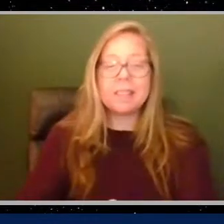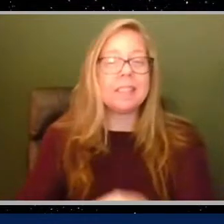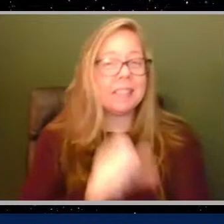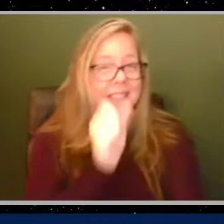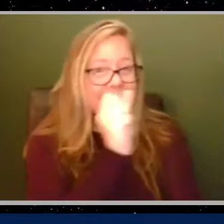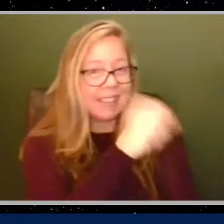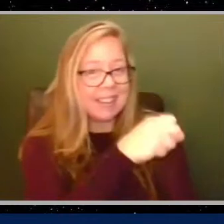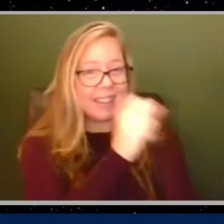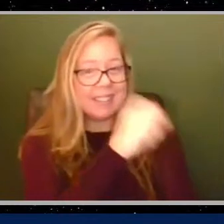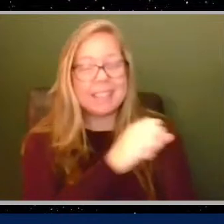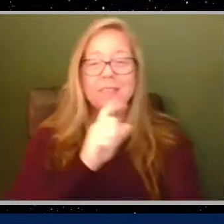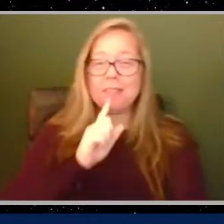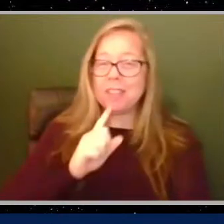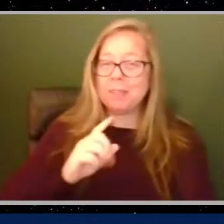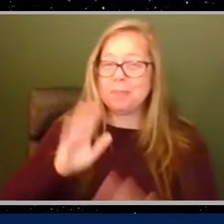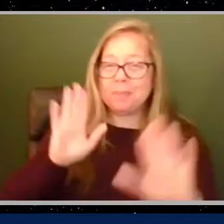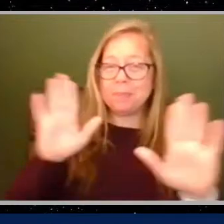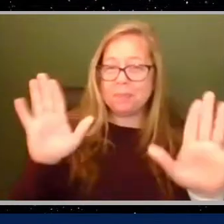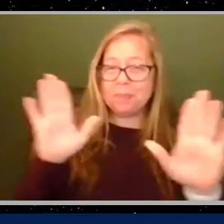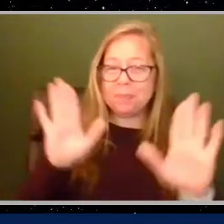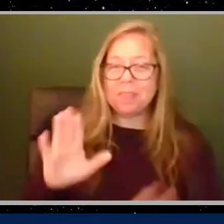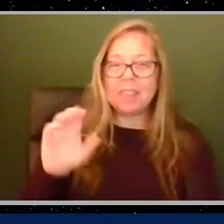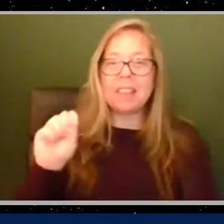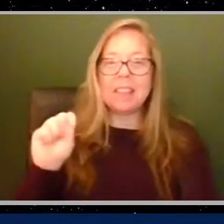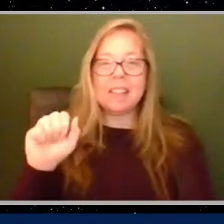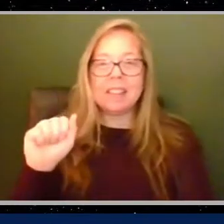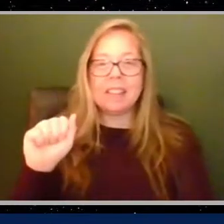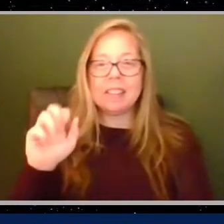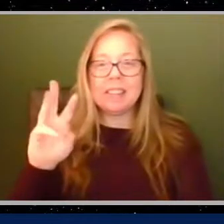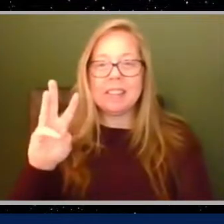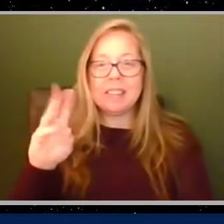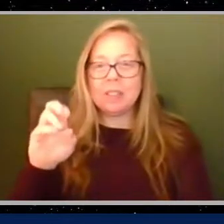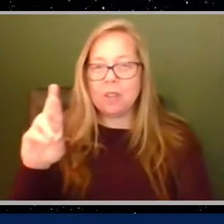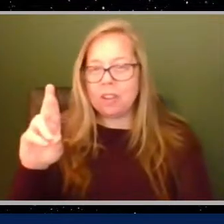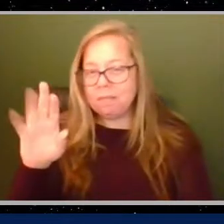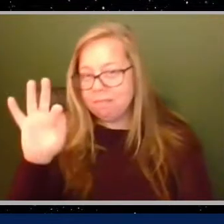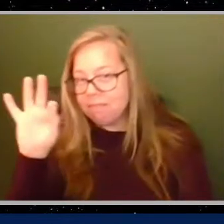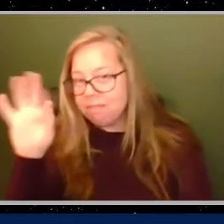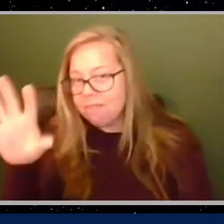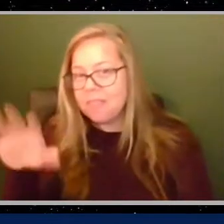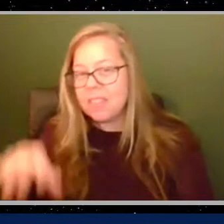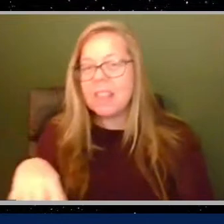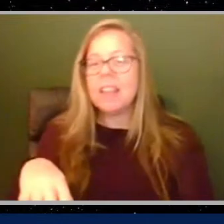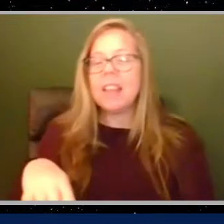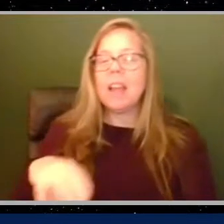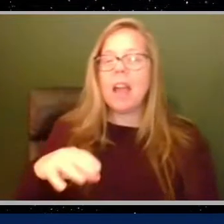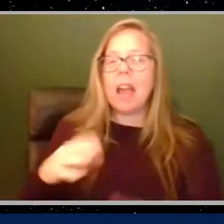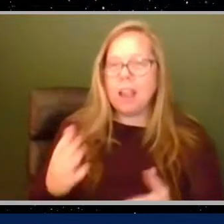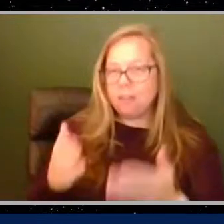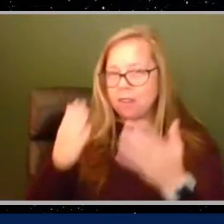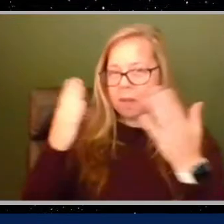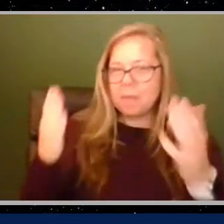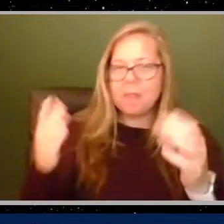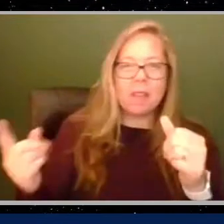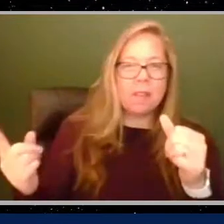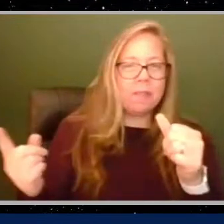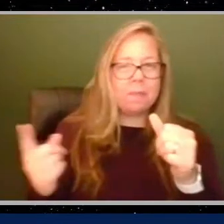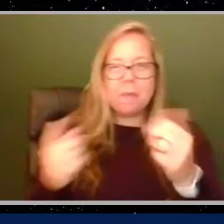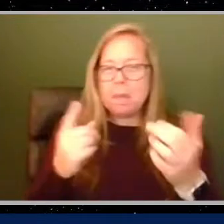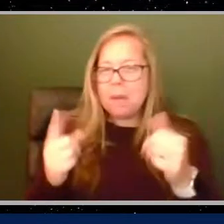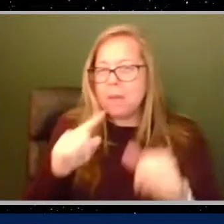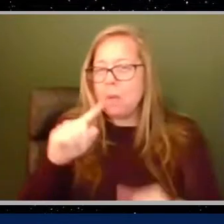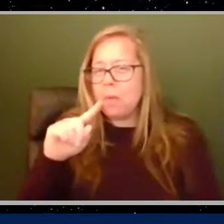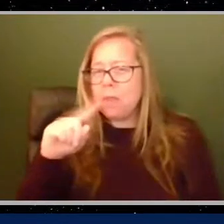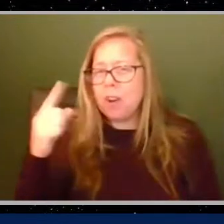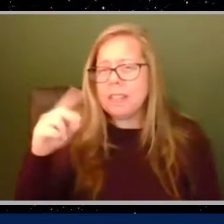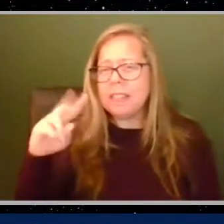really cool. Well, I got you then. I got to make a recommendation, Dina. Take one parabola just to do whatever you want, at least maybe 2 of